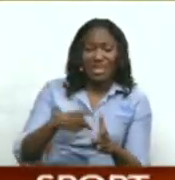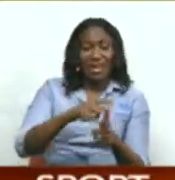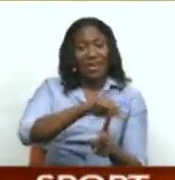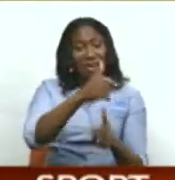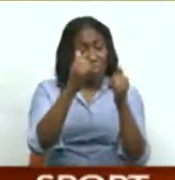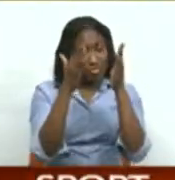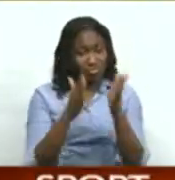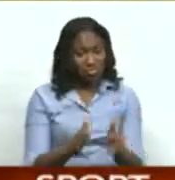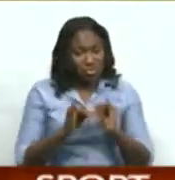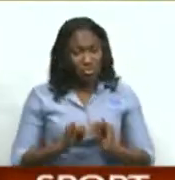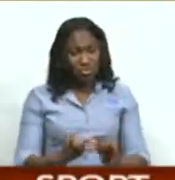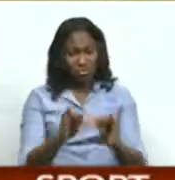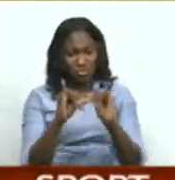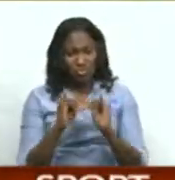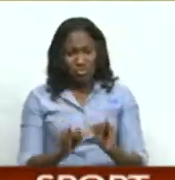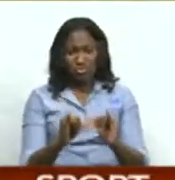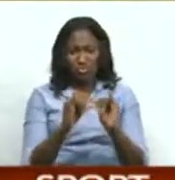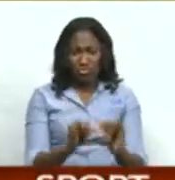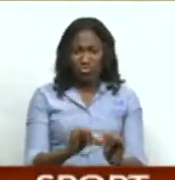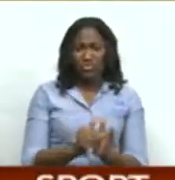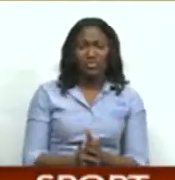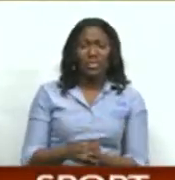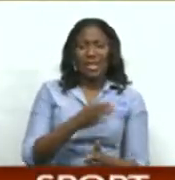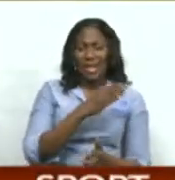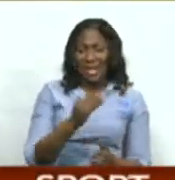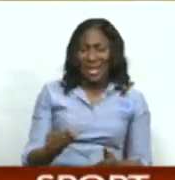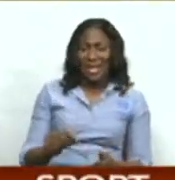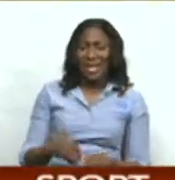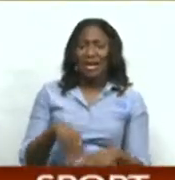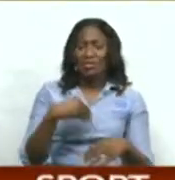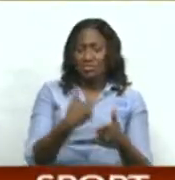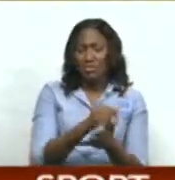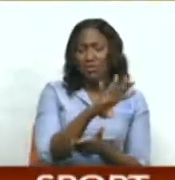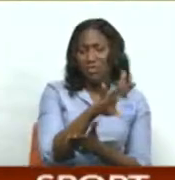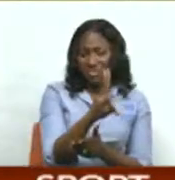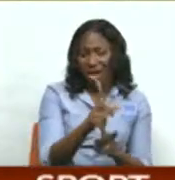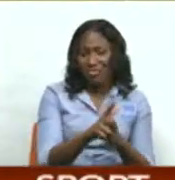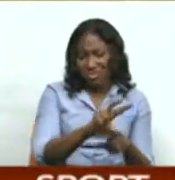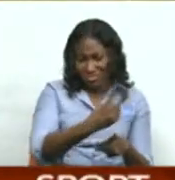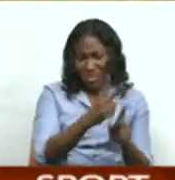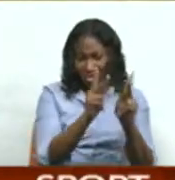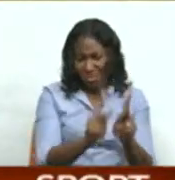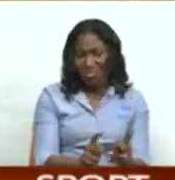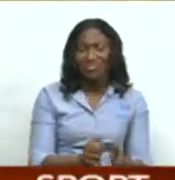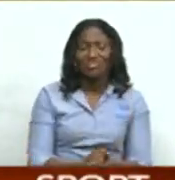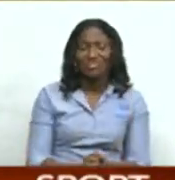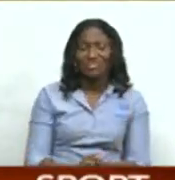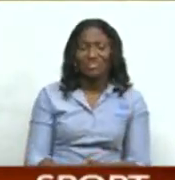Siwa continued his form of the season with a knock of 47. Matthew Cooper